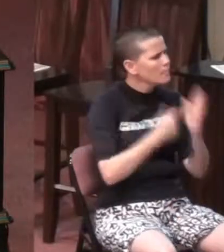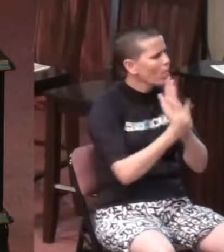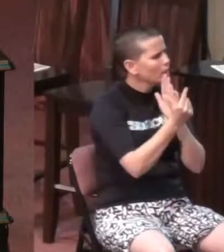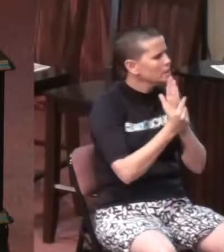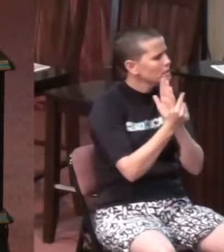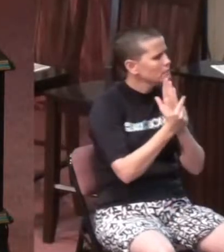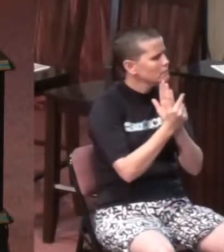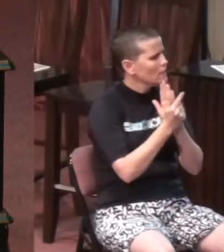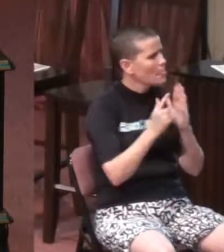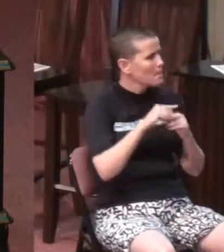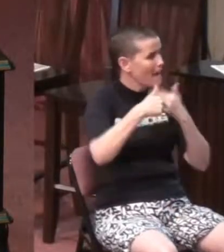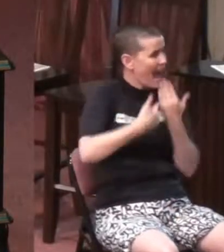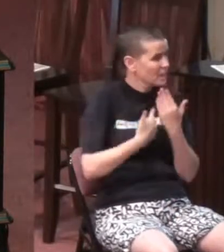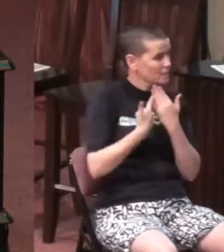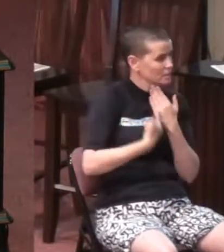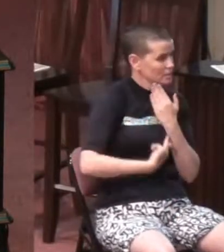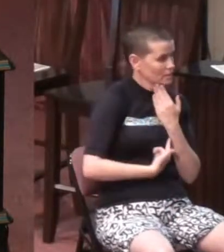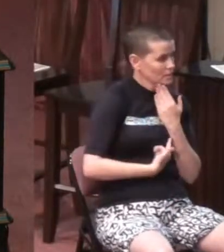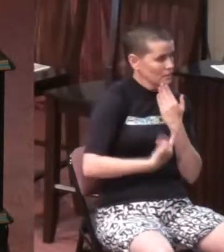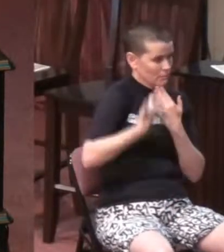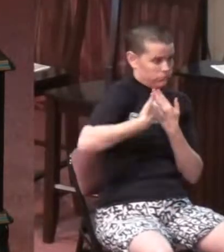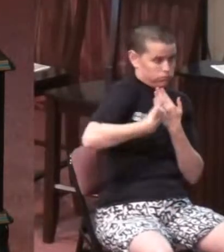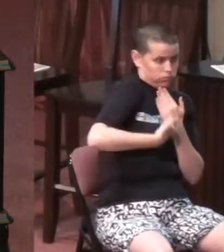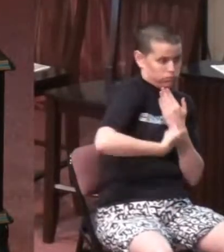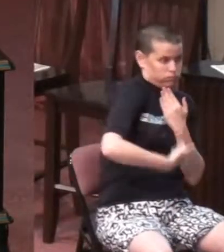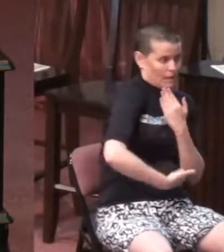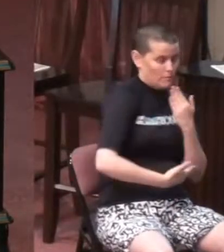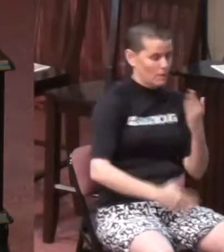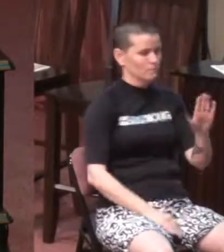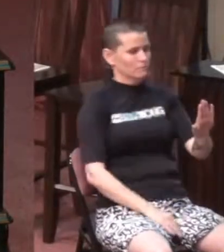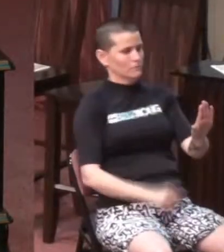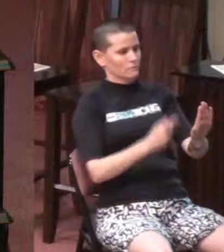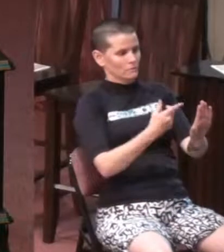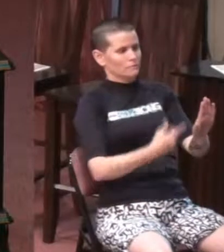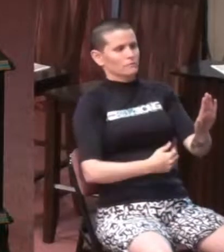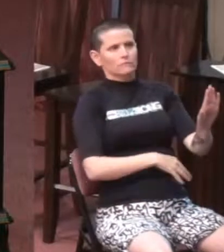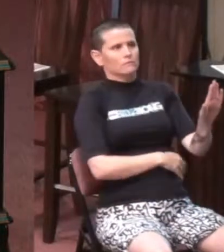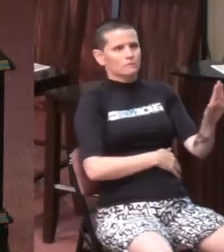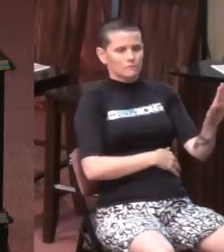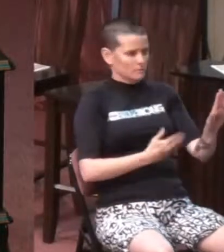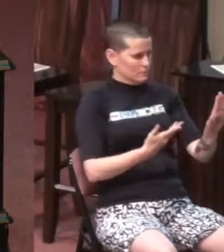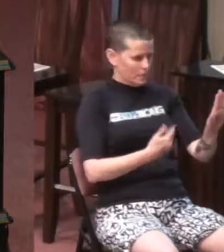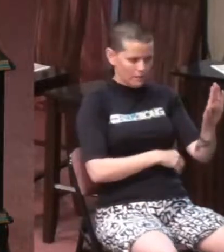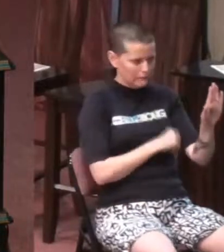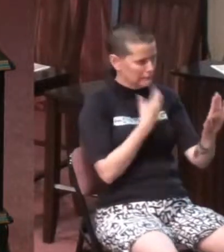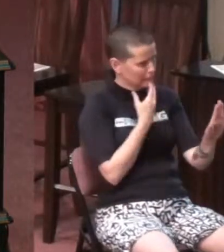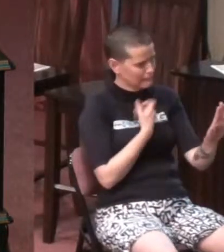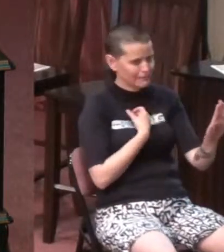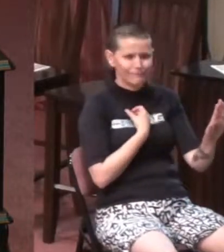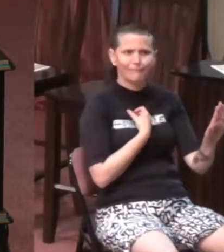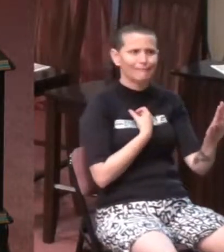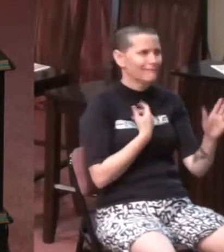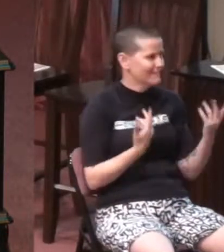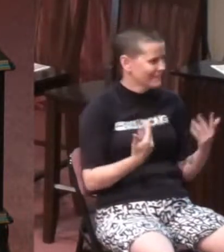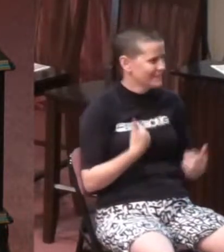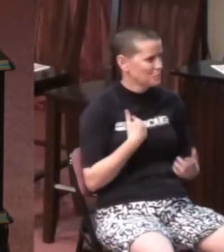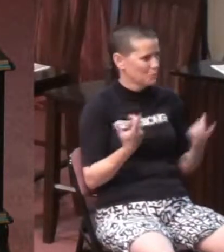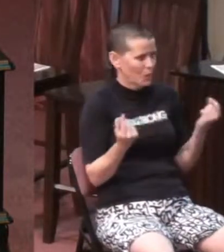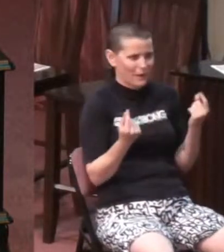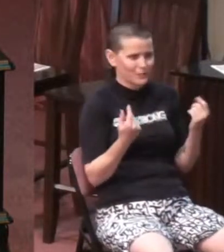been overwhelmed by it? Like, whoa, how does this, what does this mean, and how does it play its part in